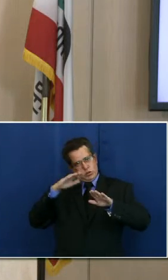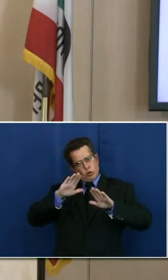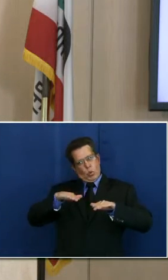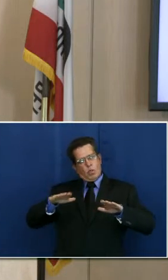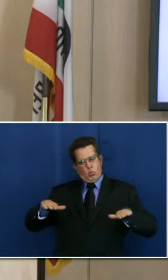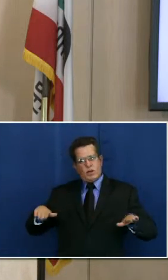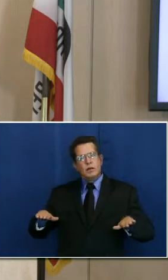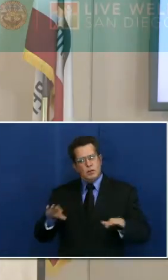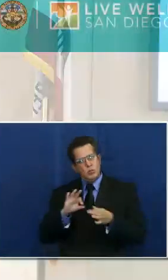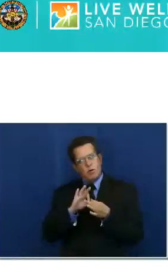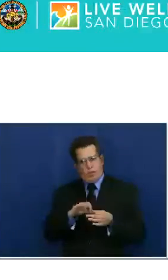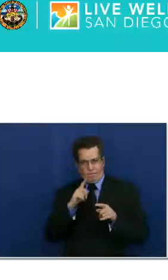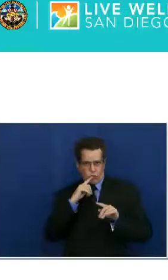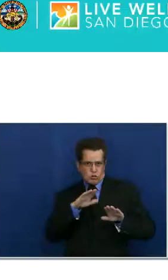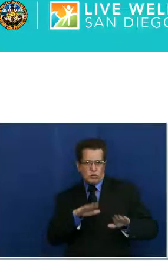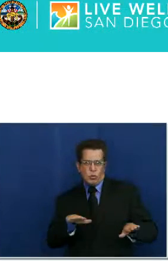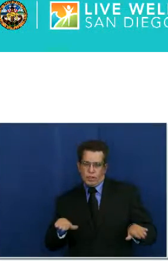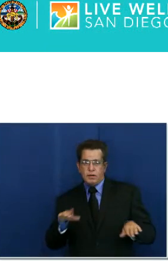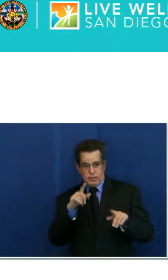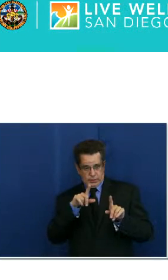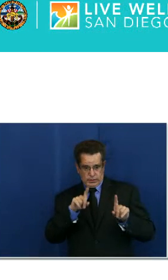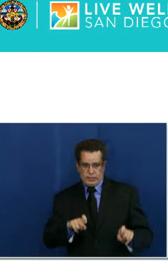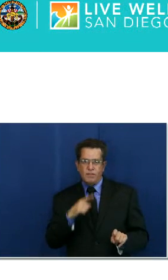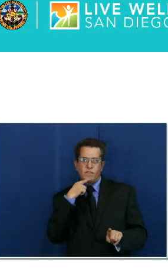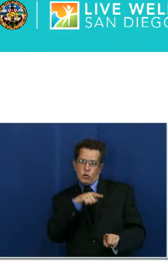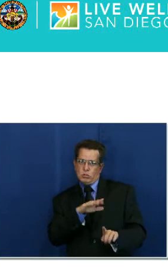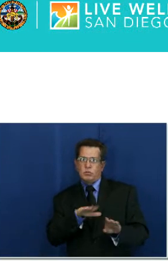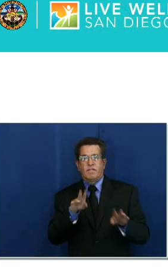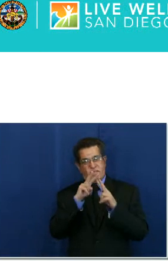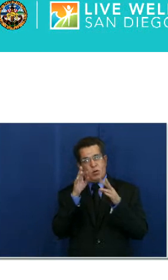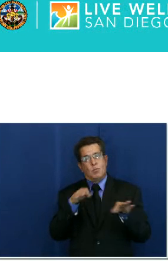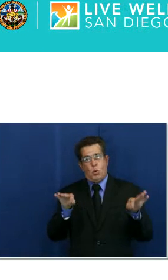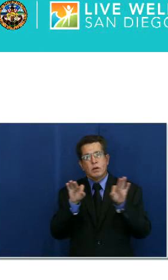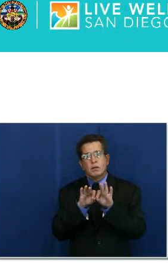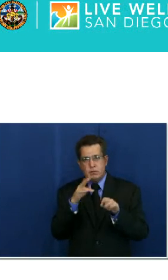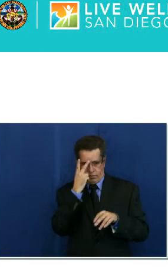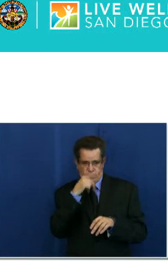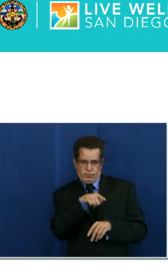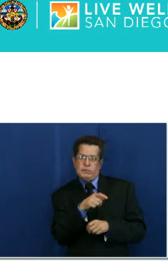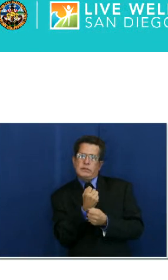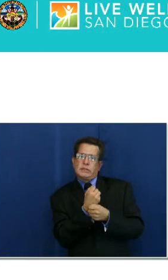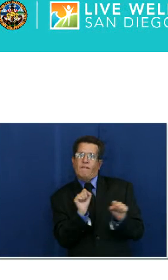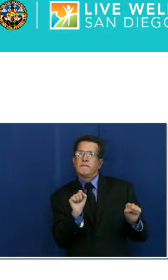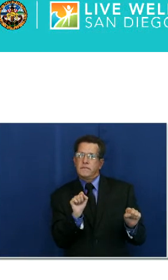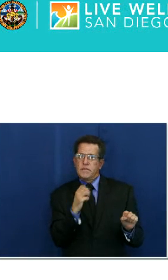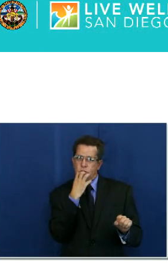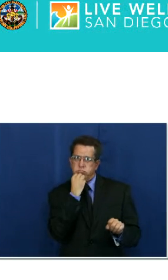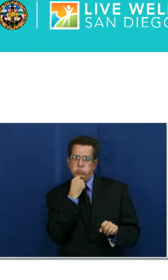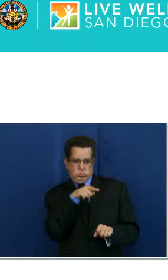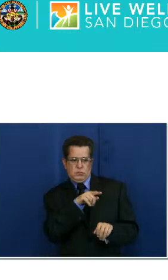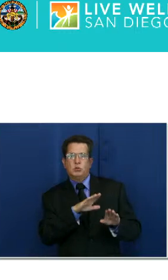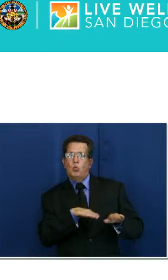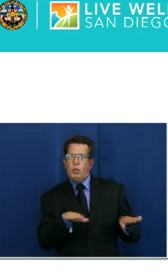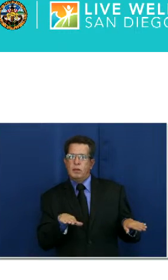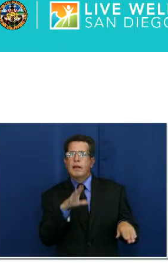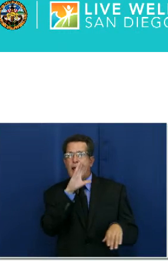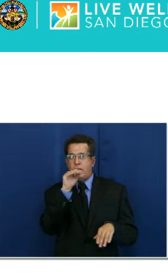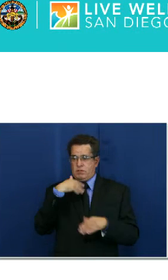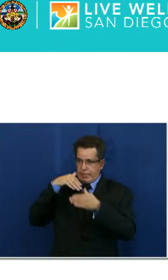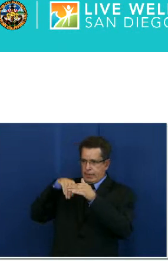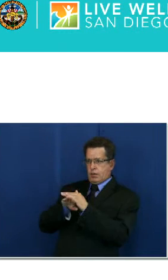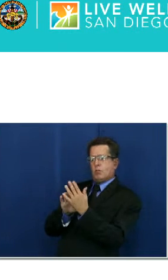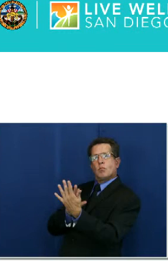testing of school-age children is critical for their safety and for the in-person learning, as has been